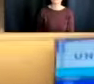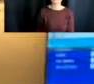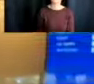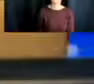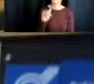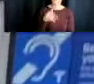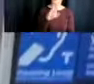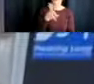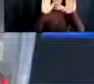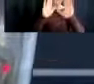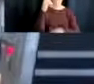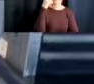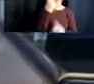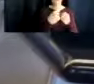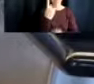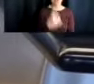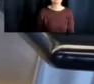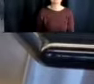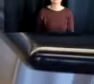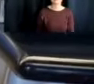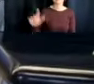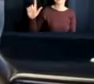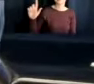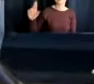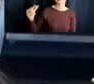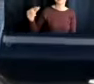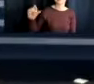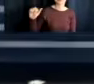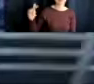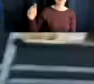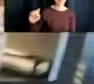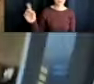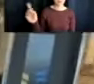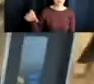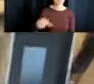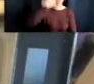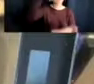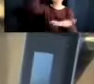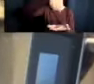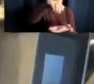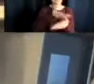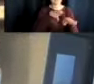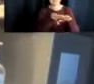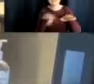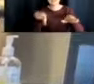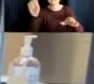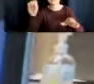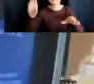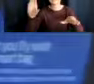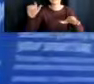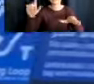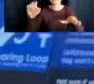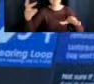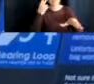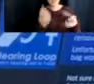Yeah. And then they put their luggage on that. Oh, the luggage goes right on this scale and you can see how much it would weigh right there. So each